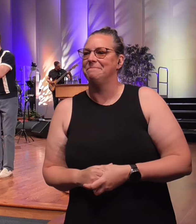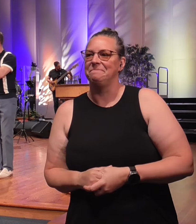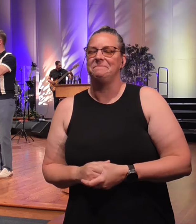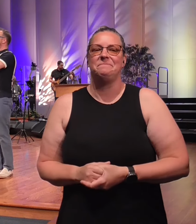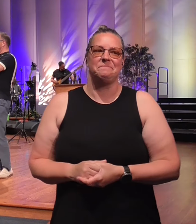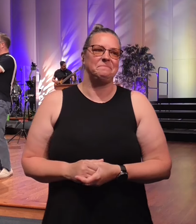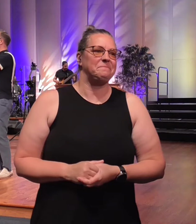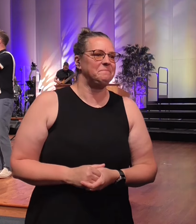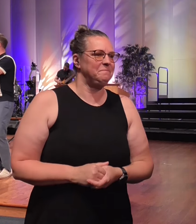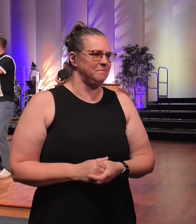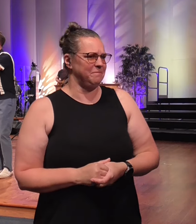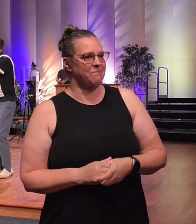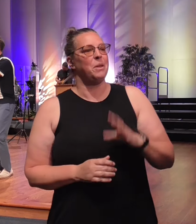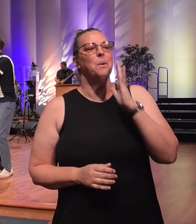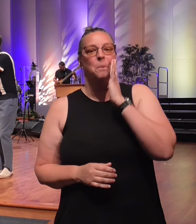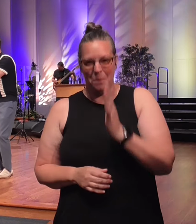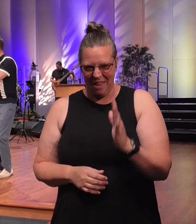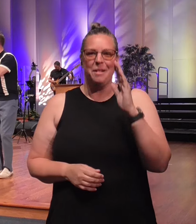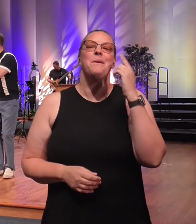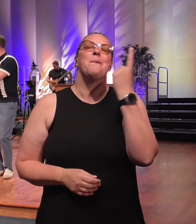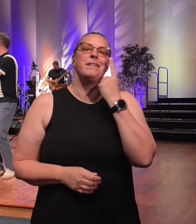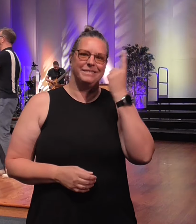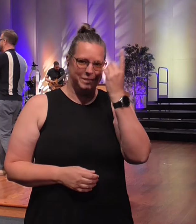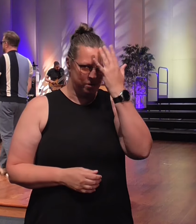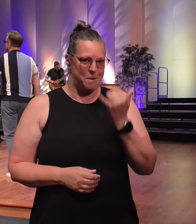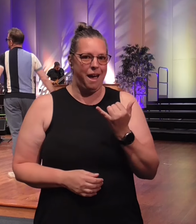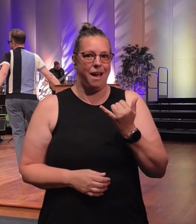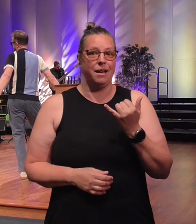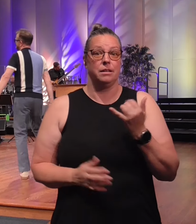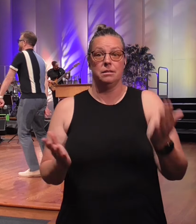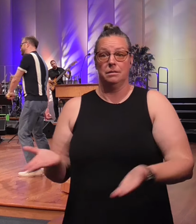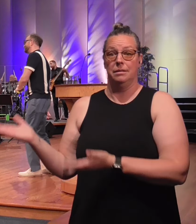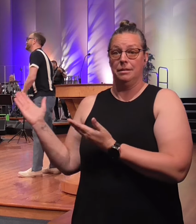Yeah. They'll wonder why. Come on, Sid.